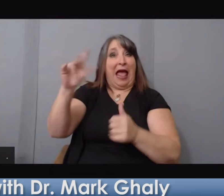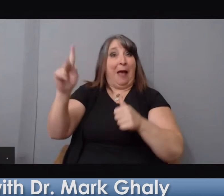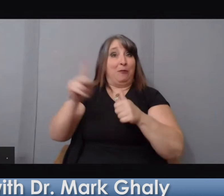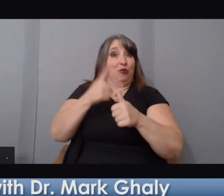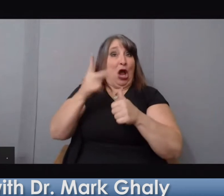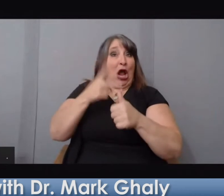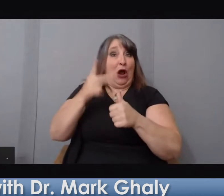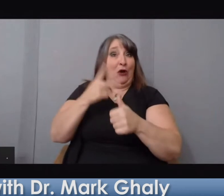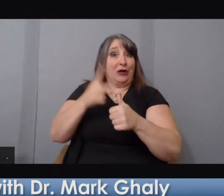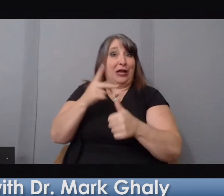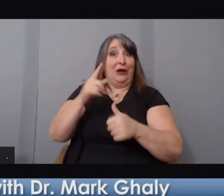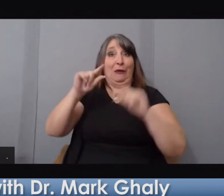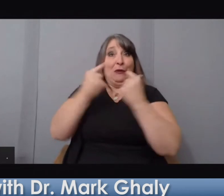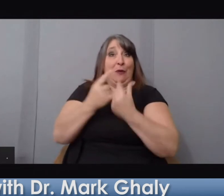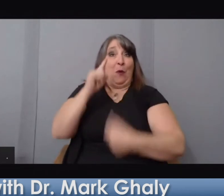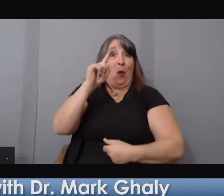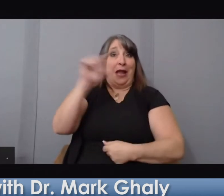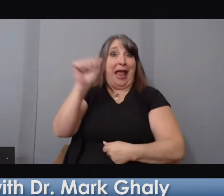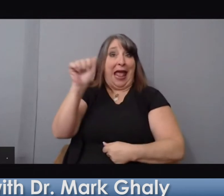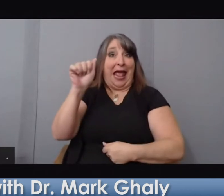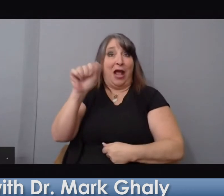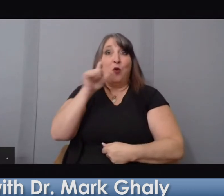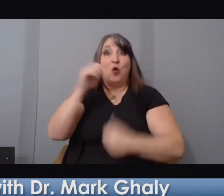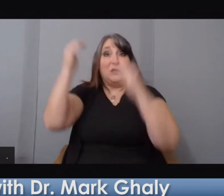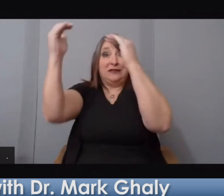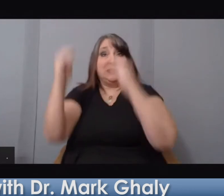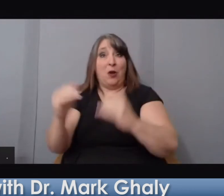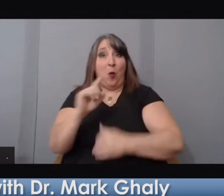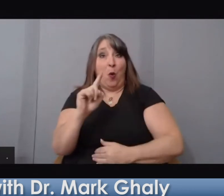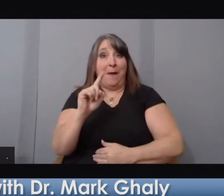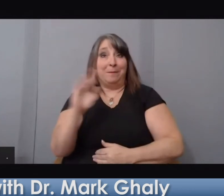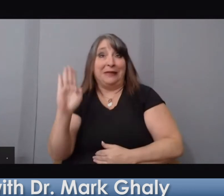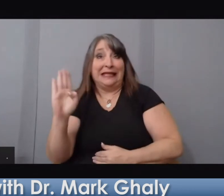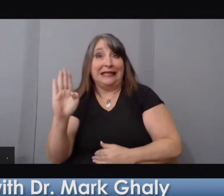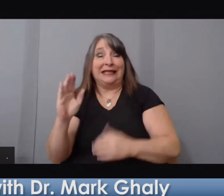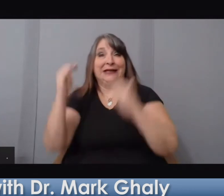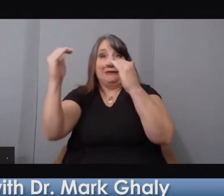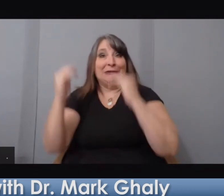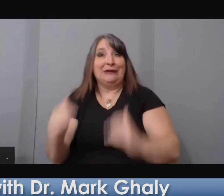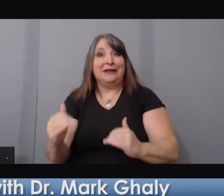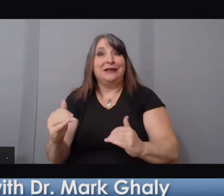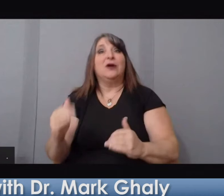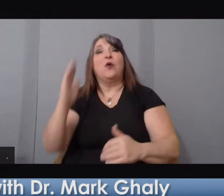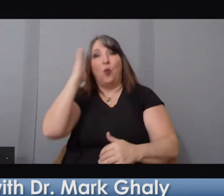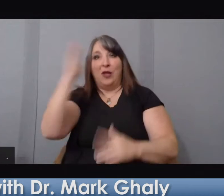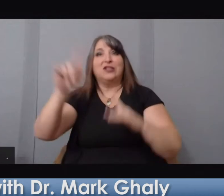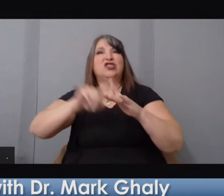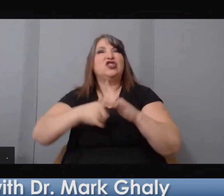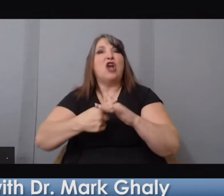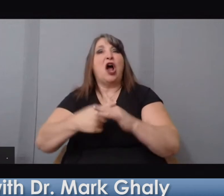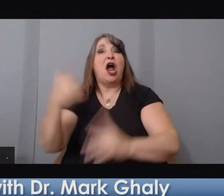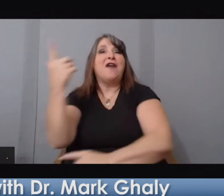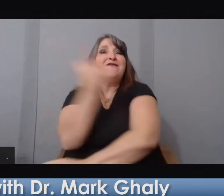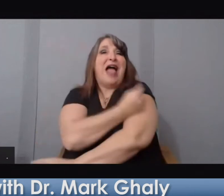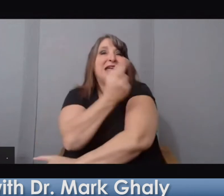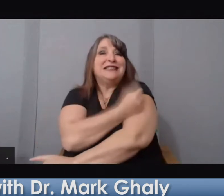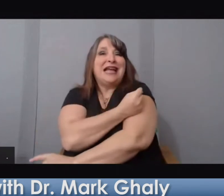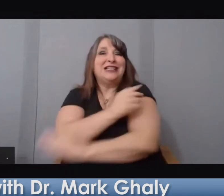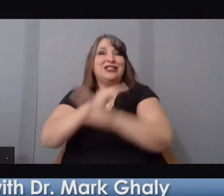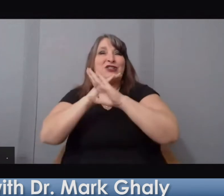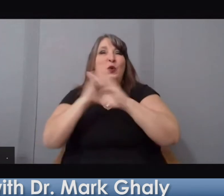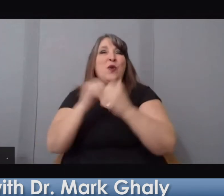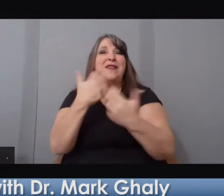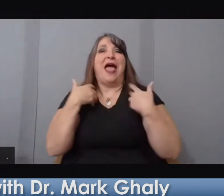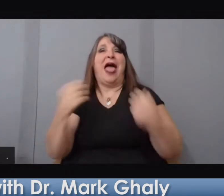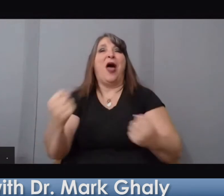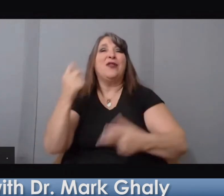who's in 1B, who comes next. We know that the first that we'll start with are our frontline healthcare workers, our first